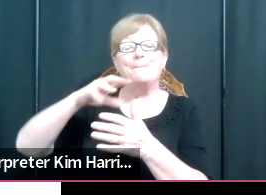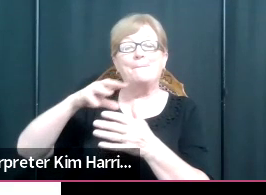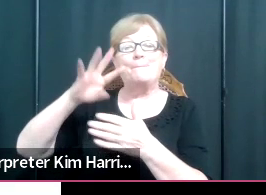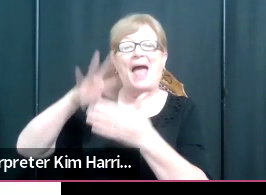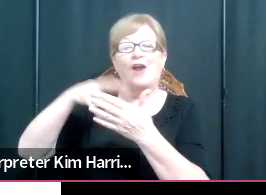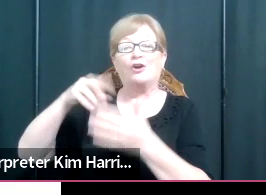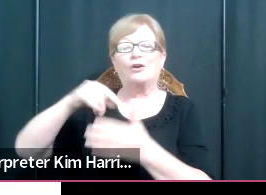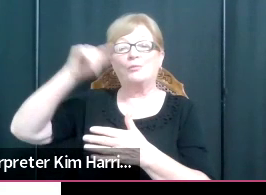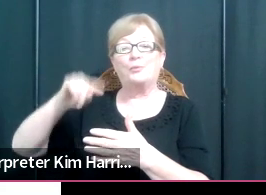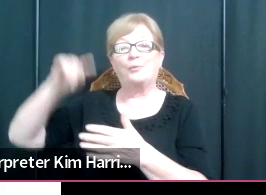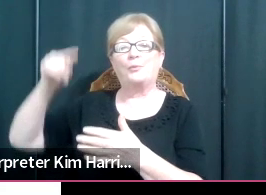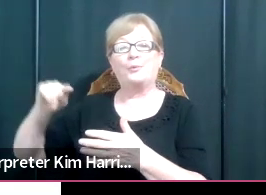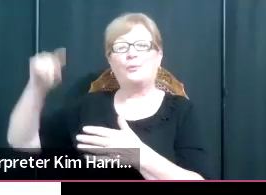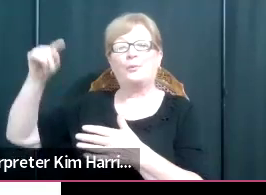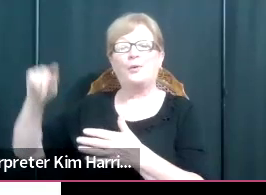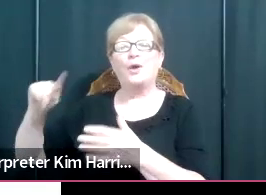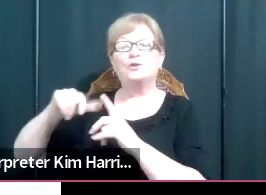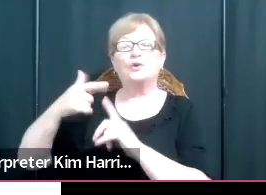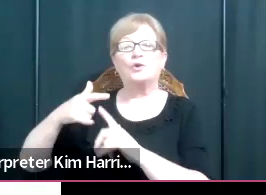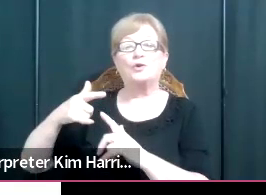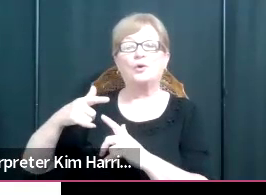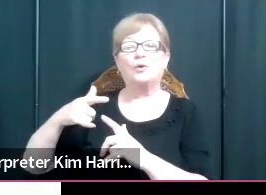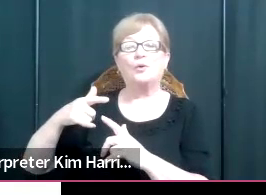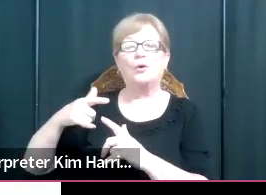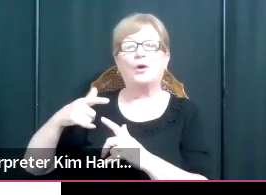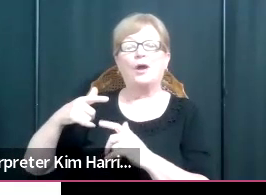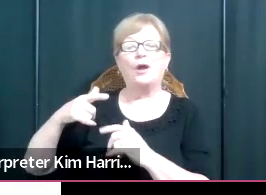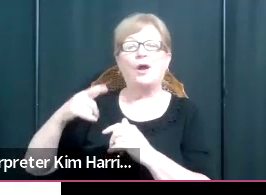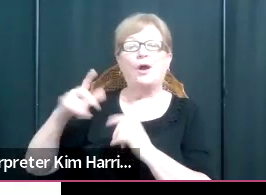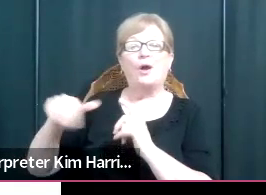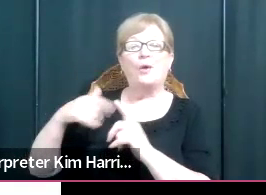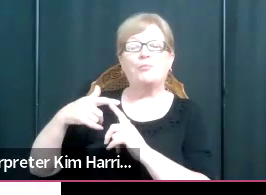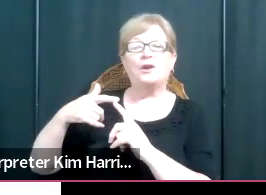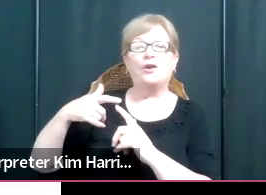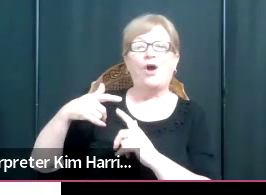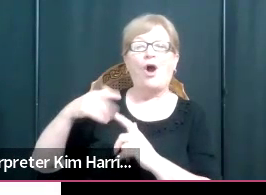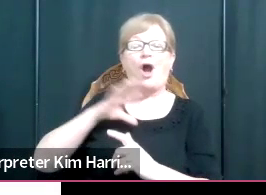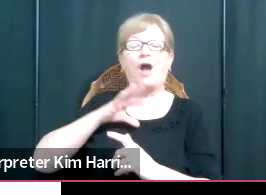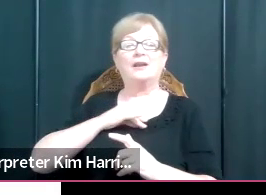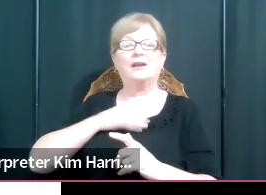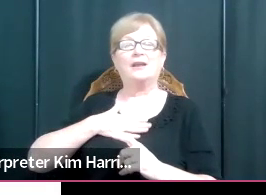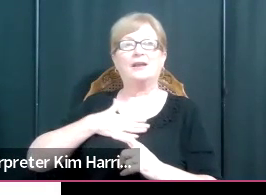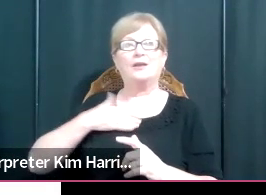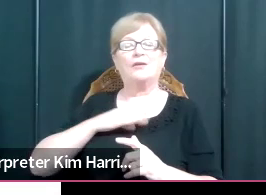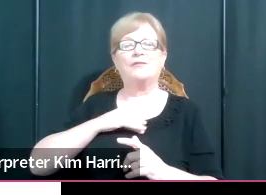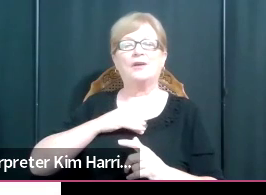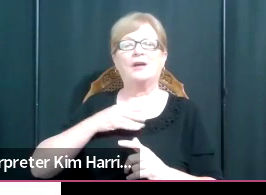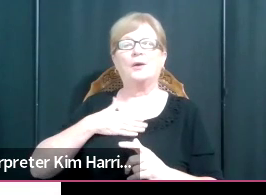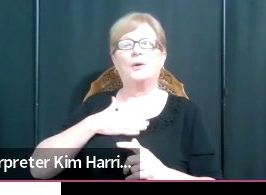the Sensate, you place it on your sternum, and the idea is the vibrations and the music will stimulate your vagus